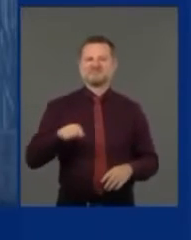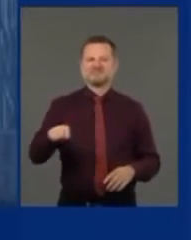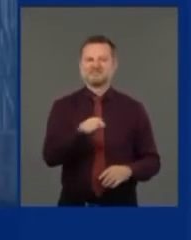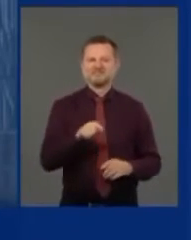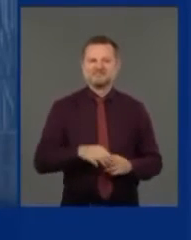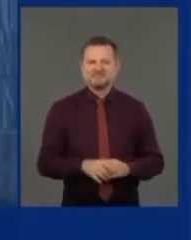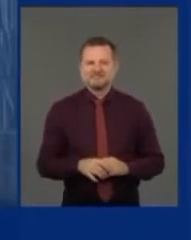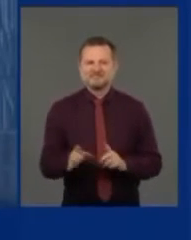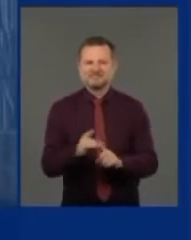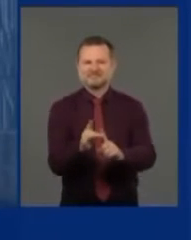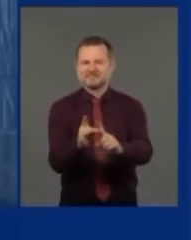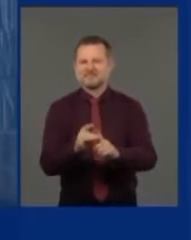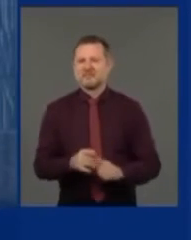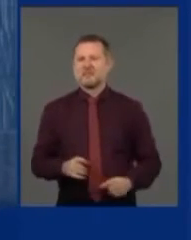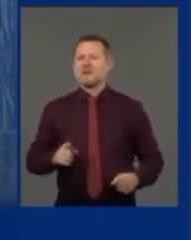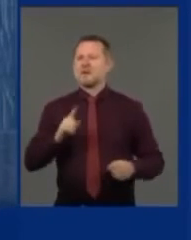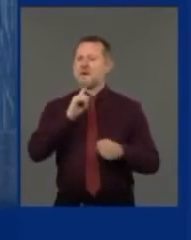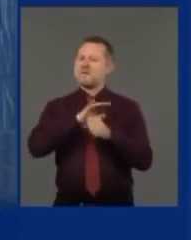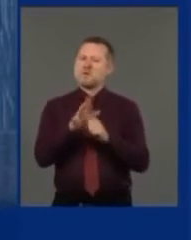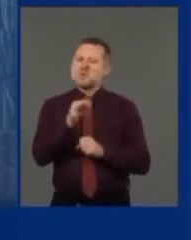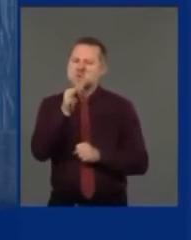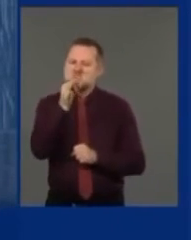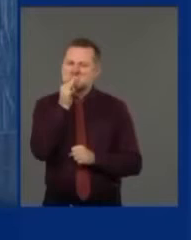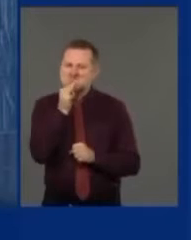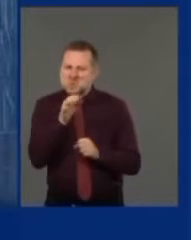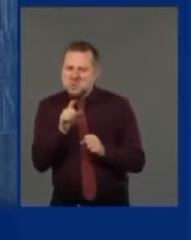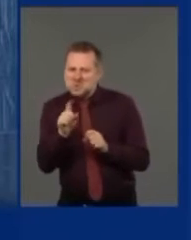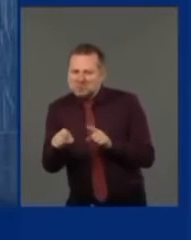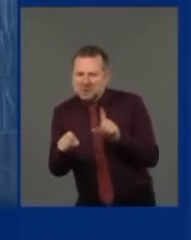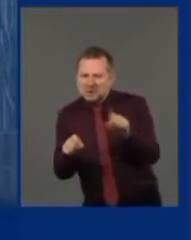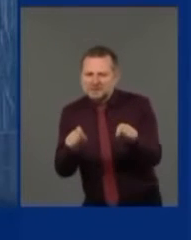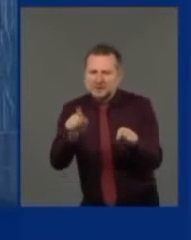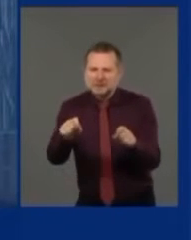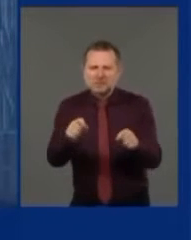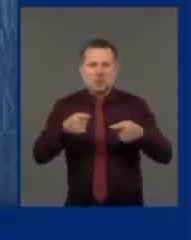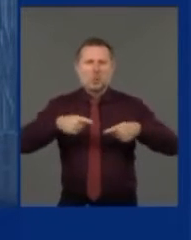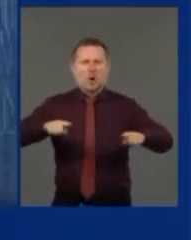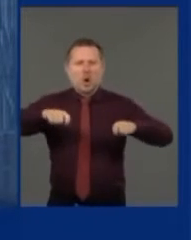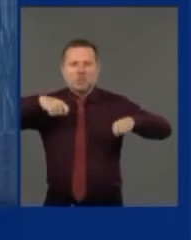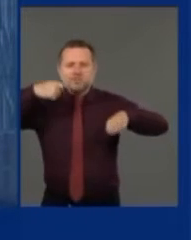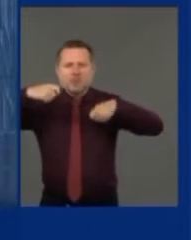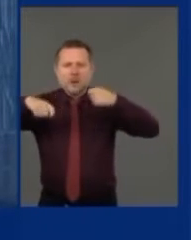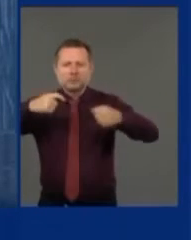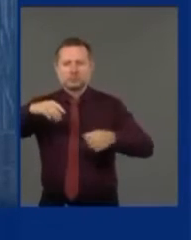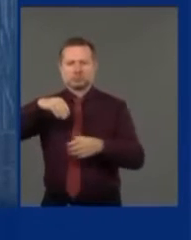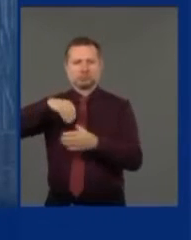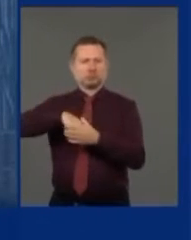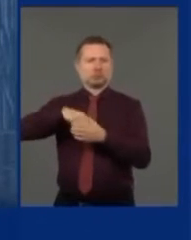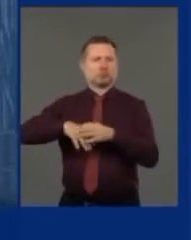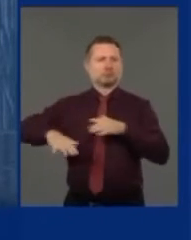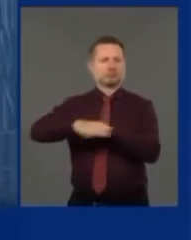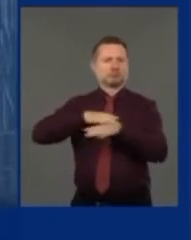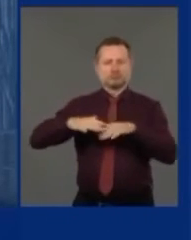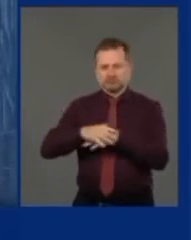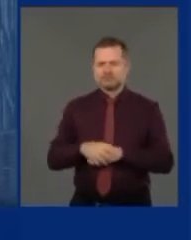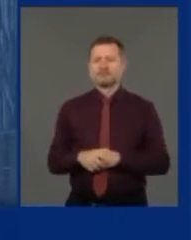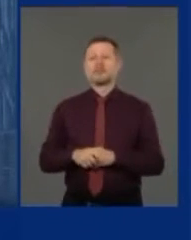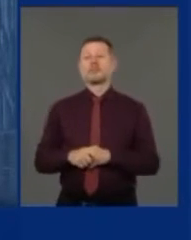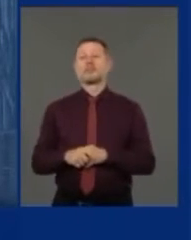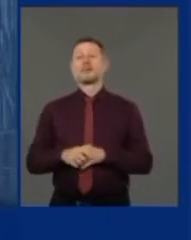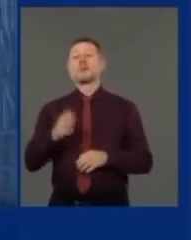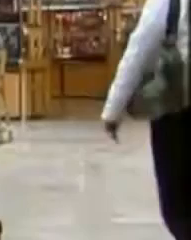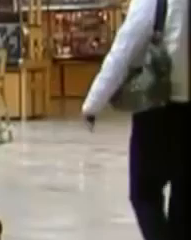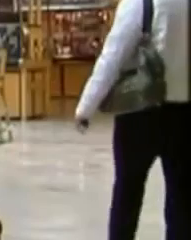a virus spreads in closed indoor areas that have